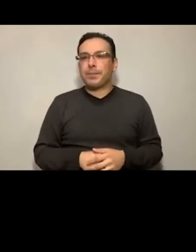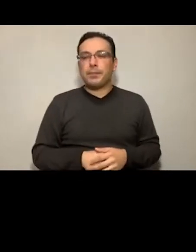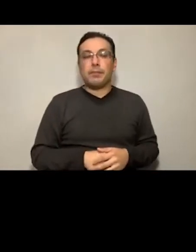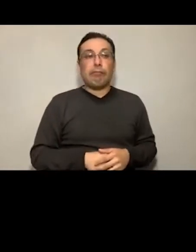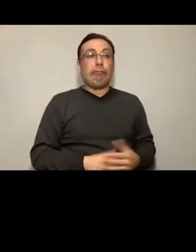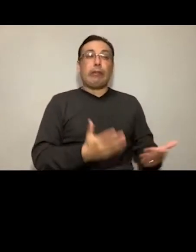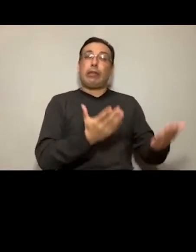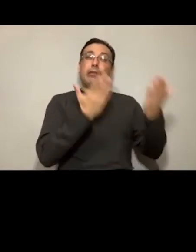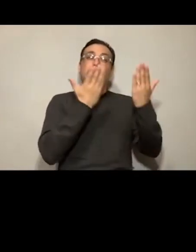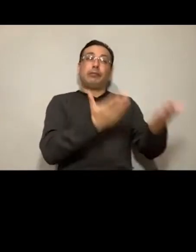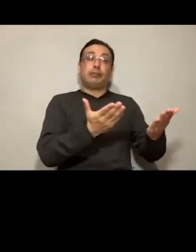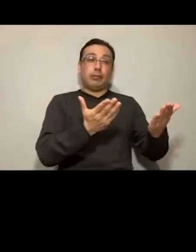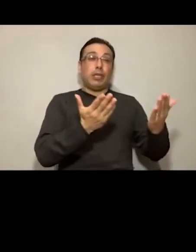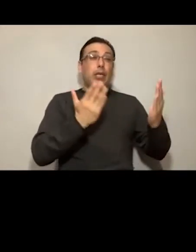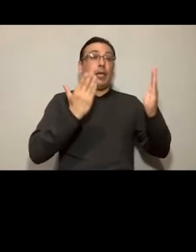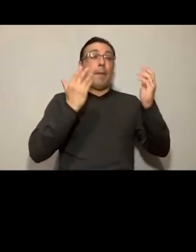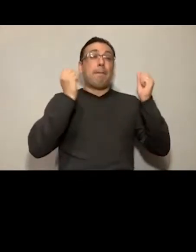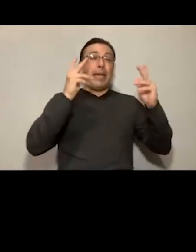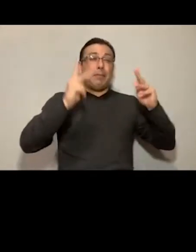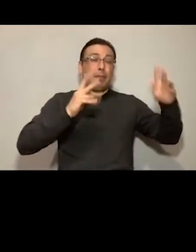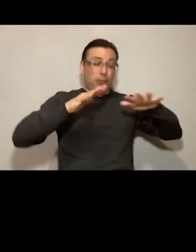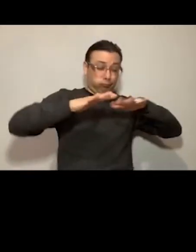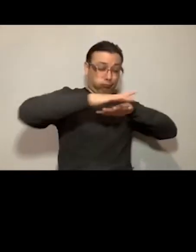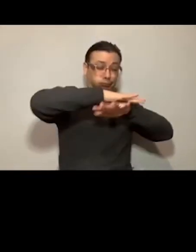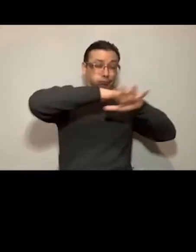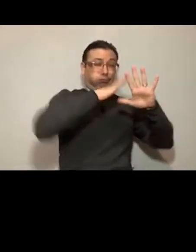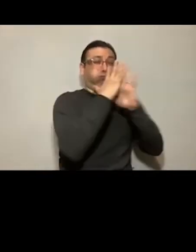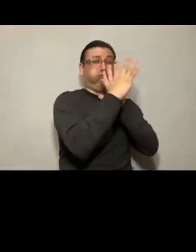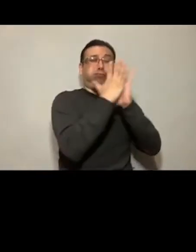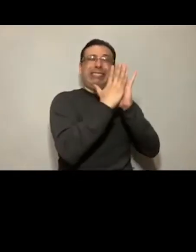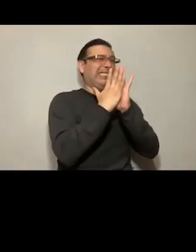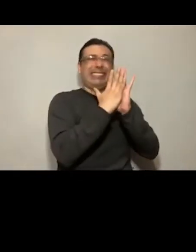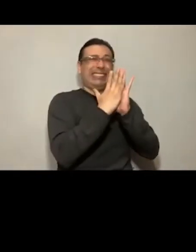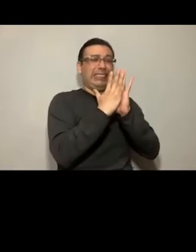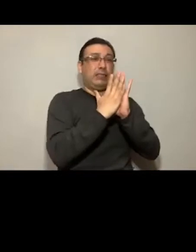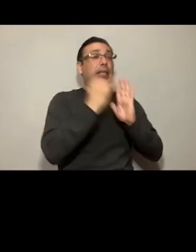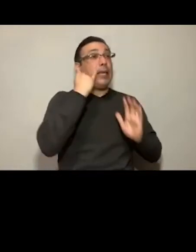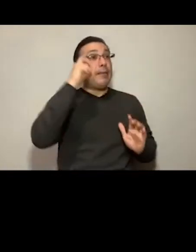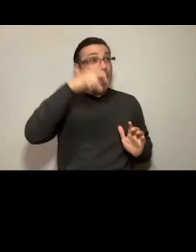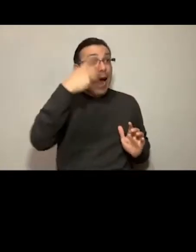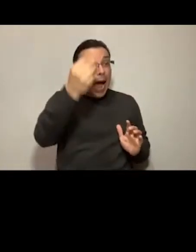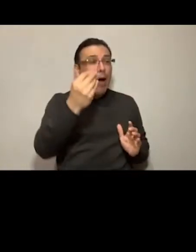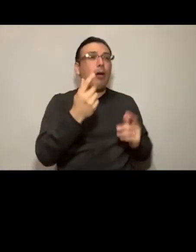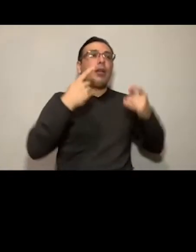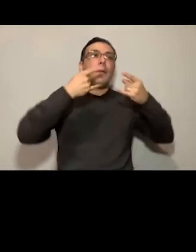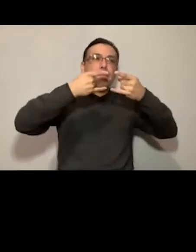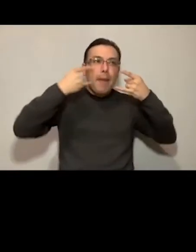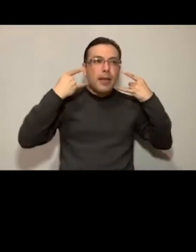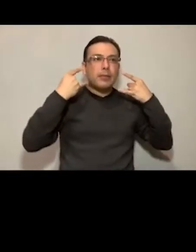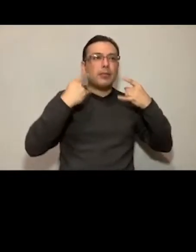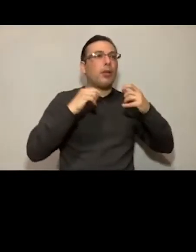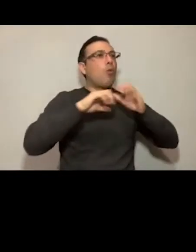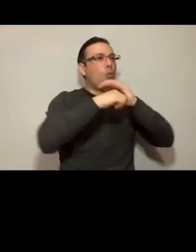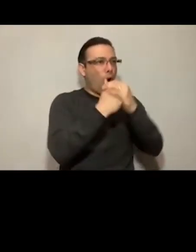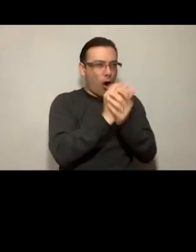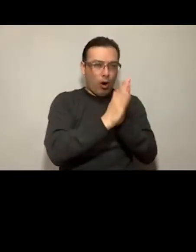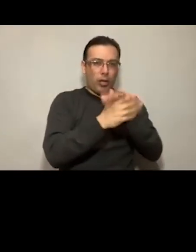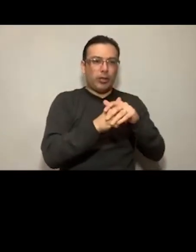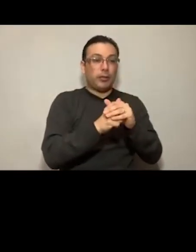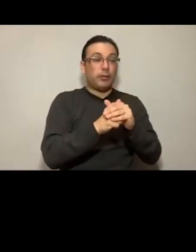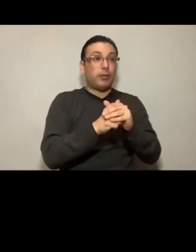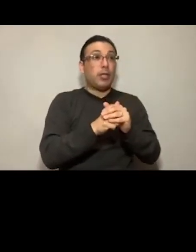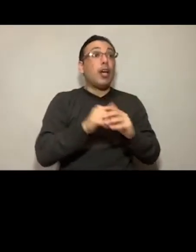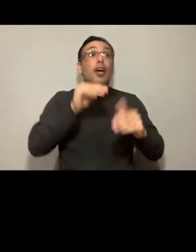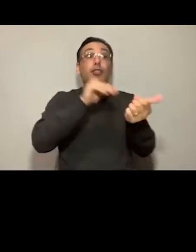big crowds right now. If you do have to be out, wear a mask, make sure you're washing your hands. Don't miss appointments.